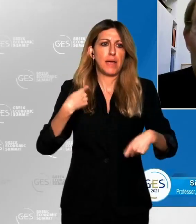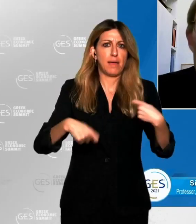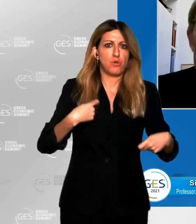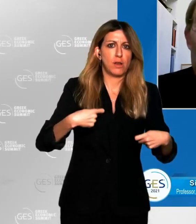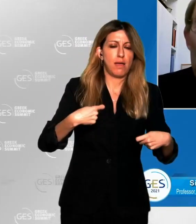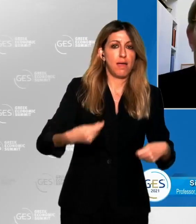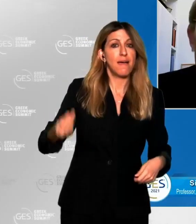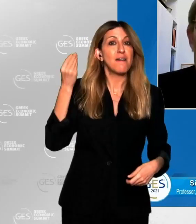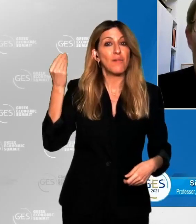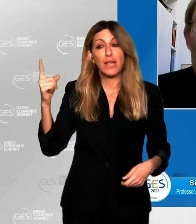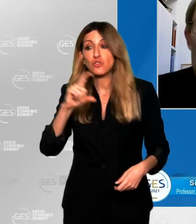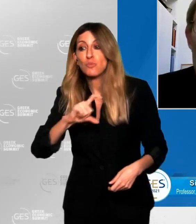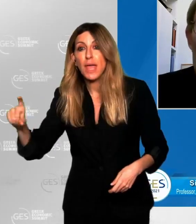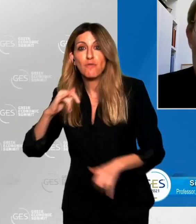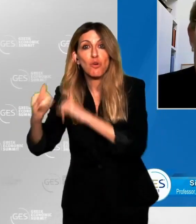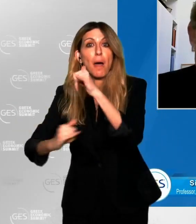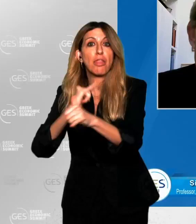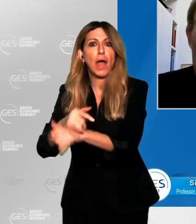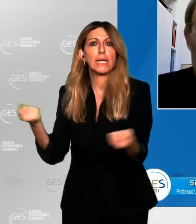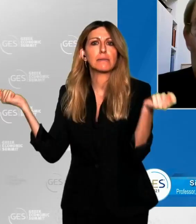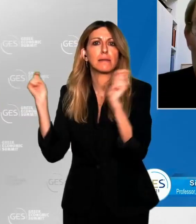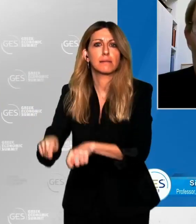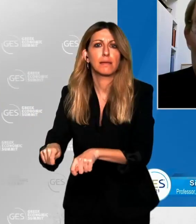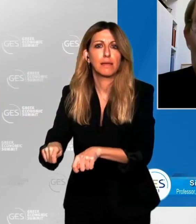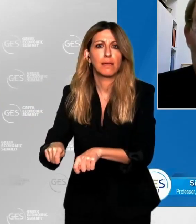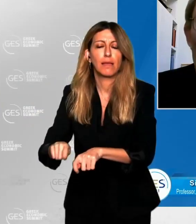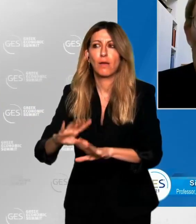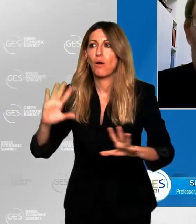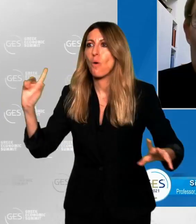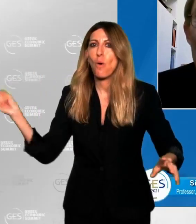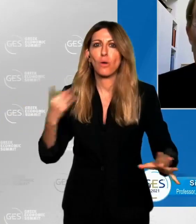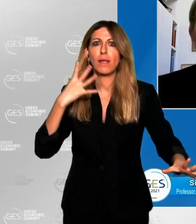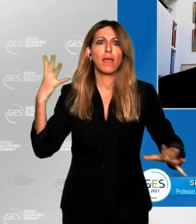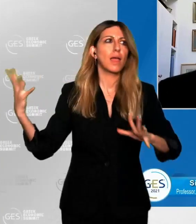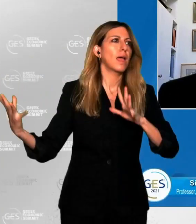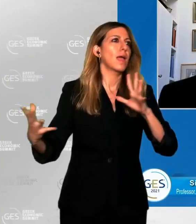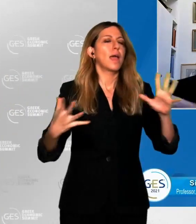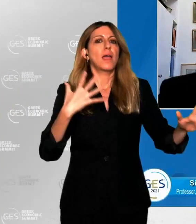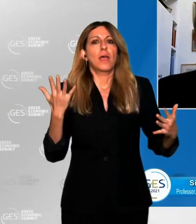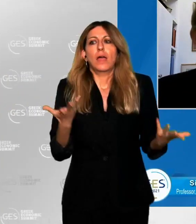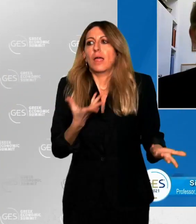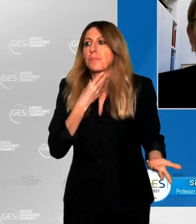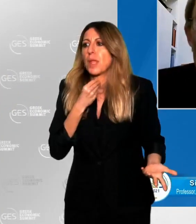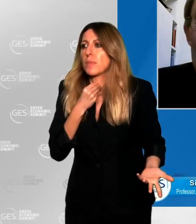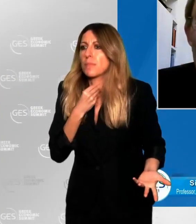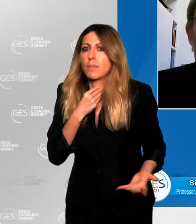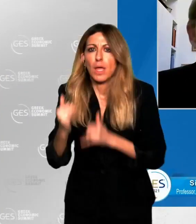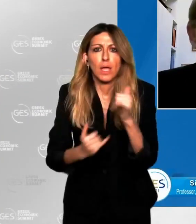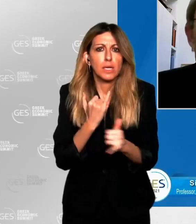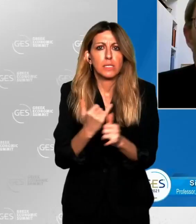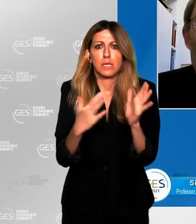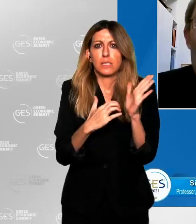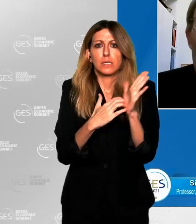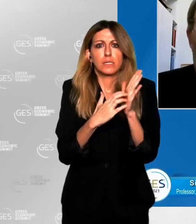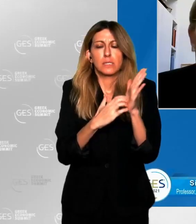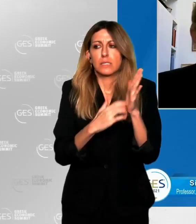where everyone will say we cannot live our lives because of that? I'm sure we would live our lives almost as comfortable as now, but obviously not with the same